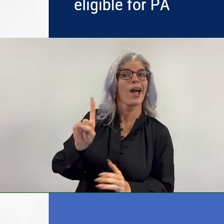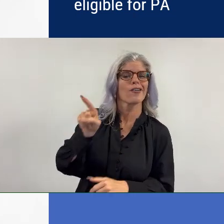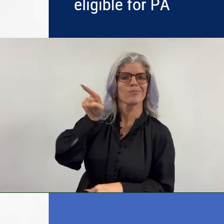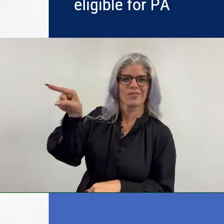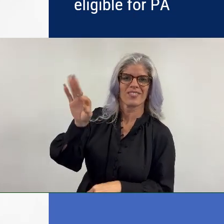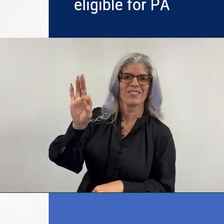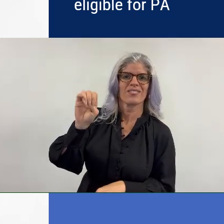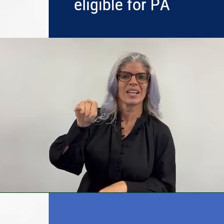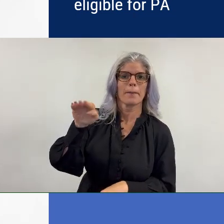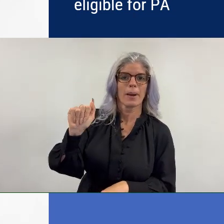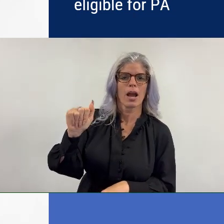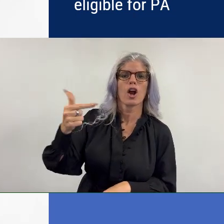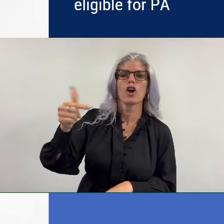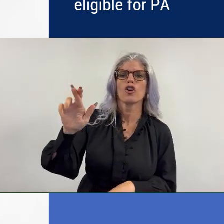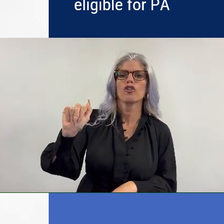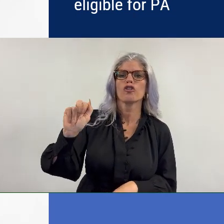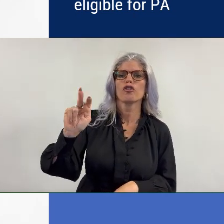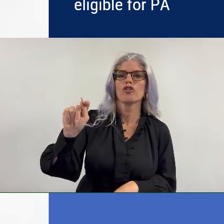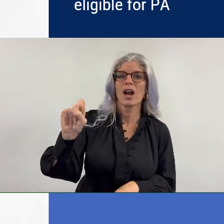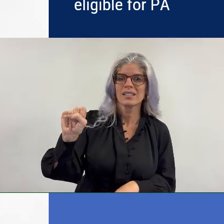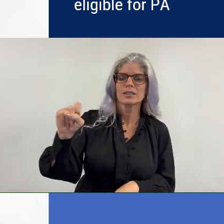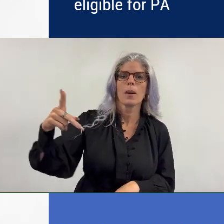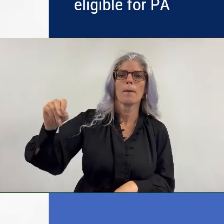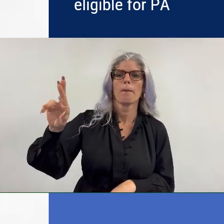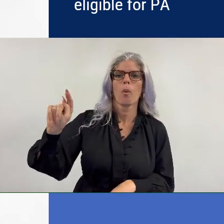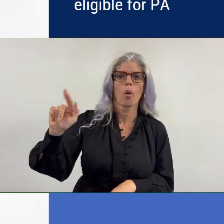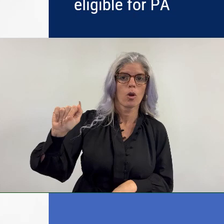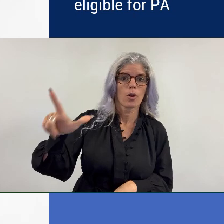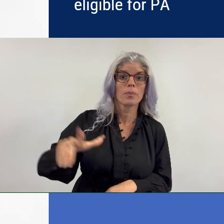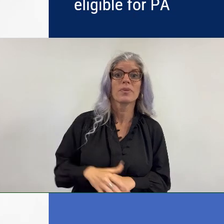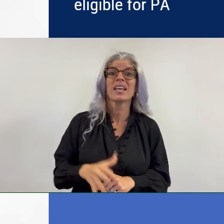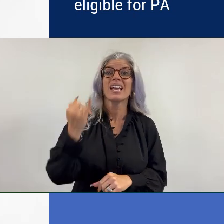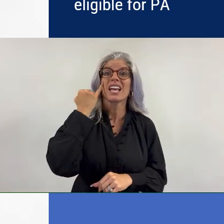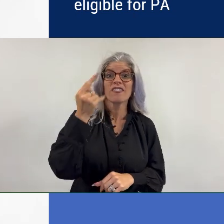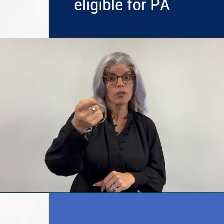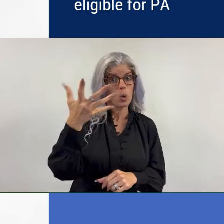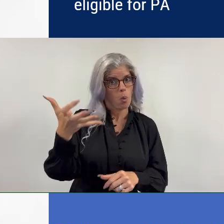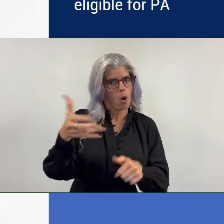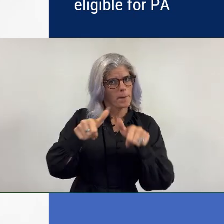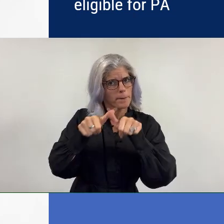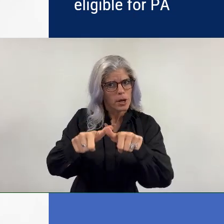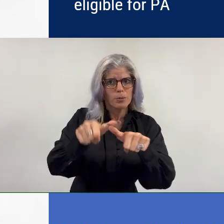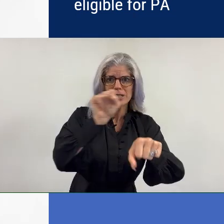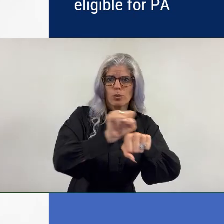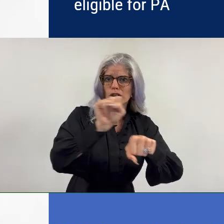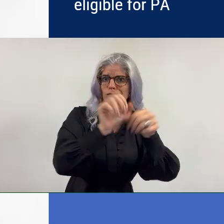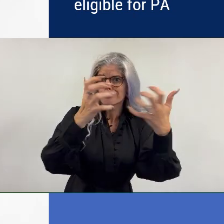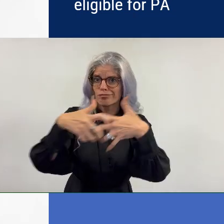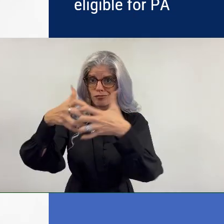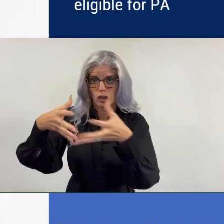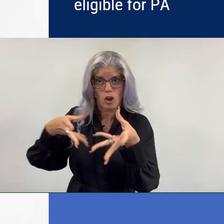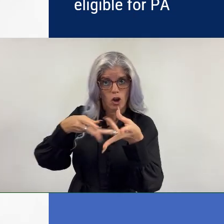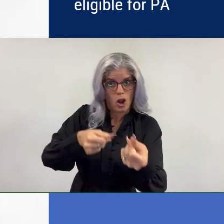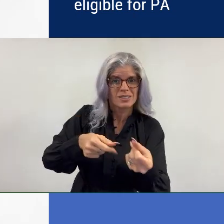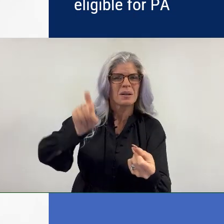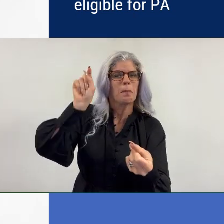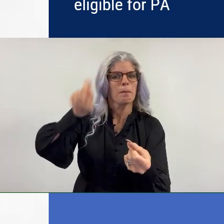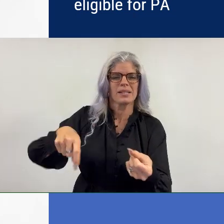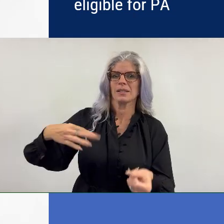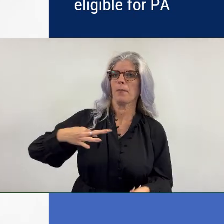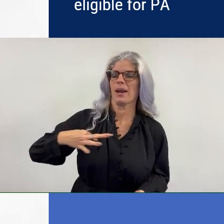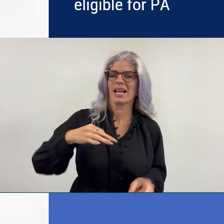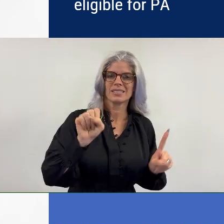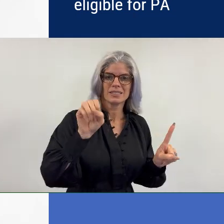wait for your SBA determination letter to submit your RPA. If the Small Business Administration approves your